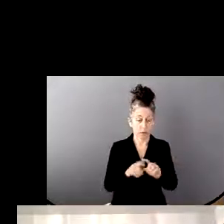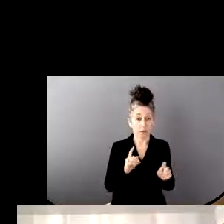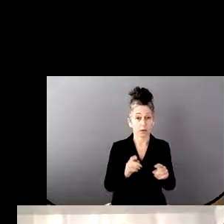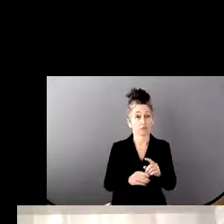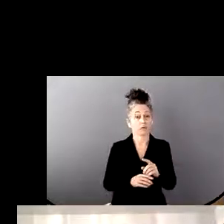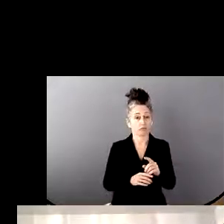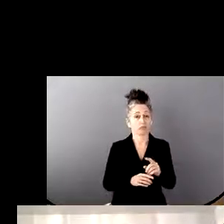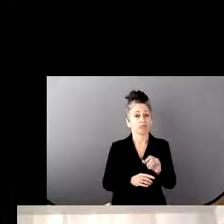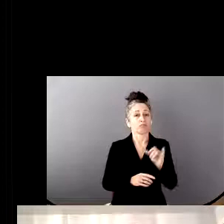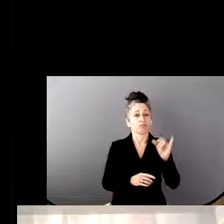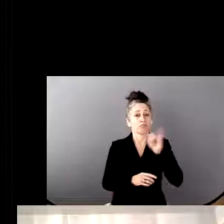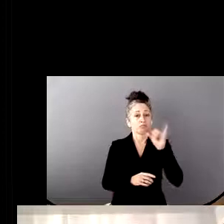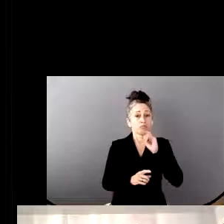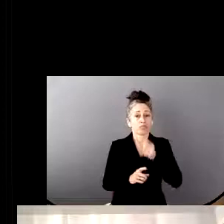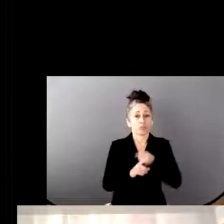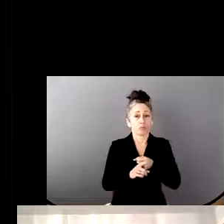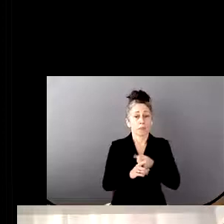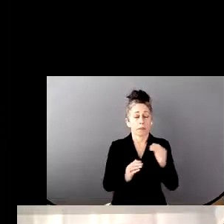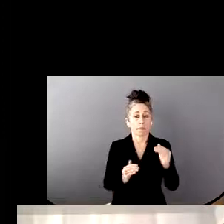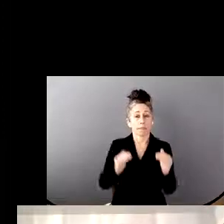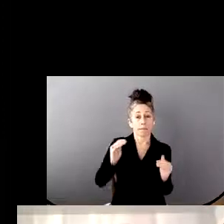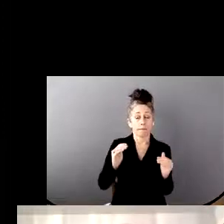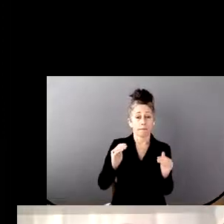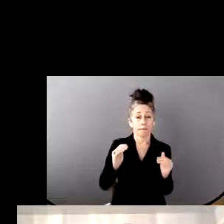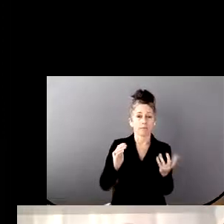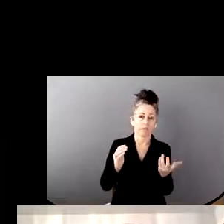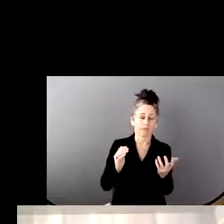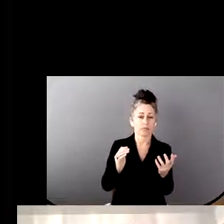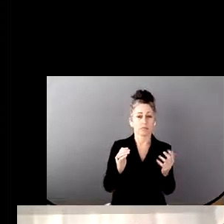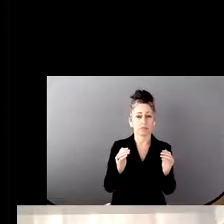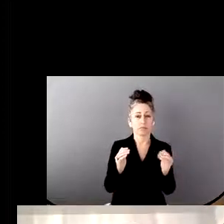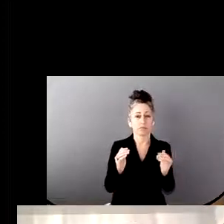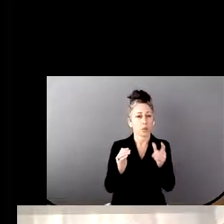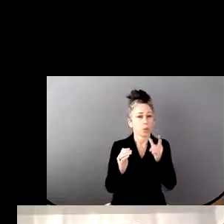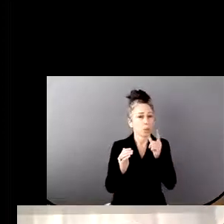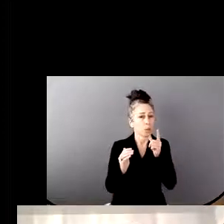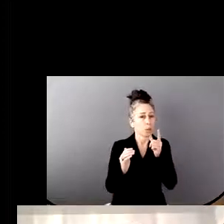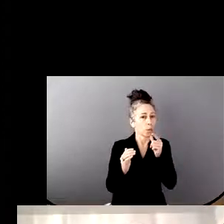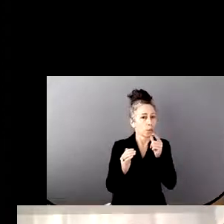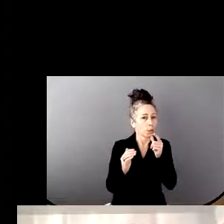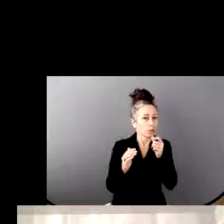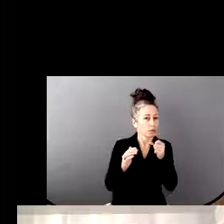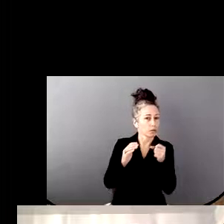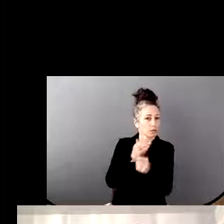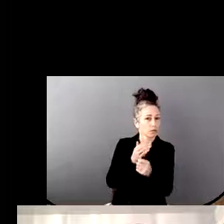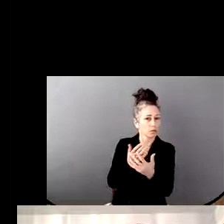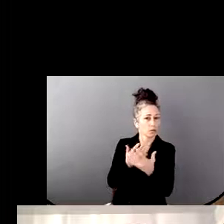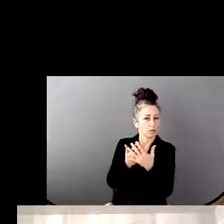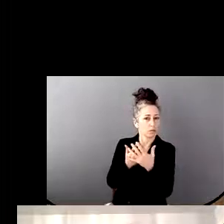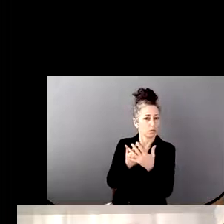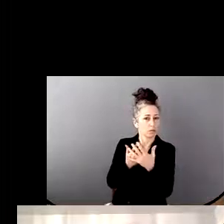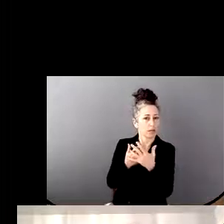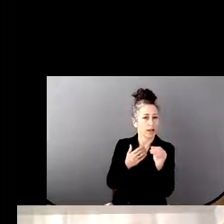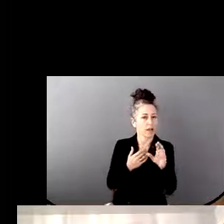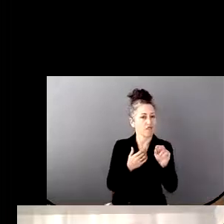really striking was the disparity or the inequity in who's being placed into these facilities and at what rates.